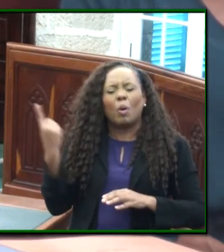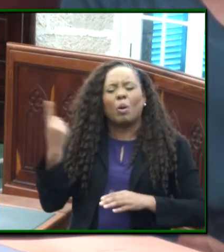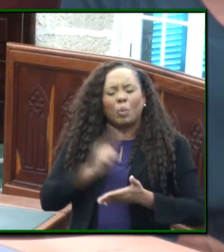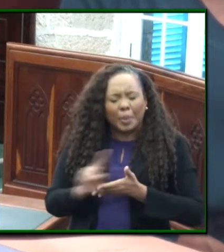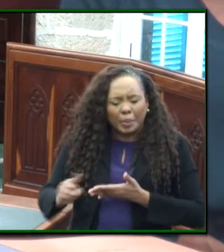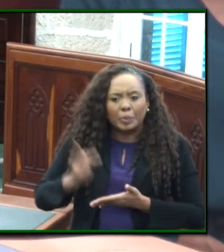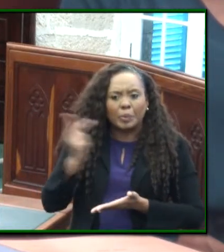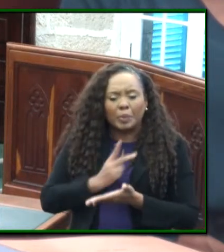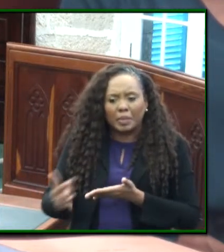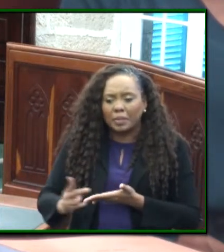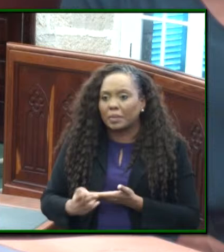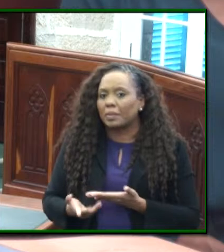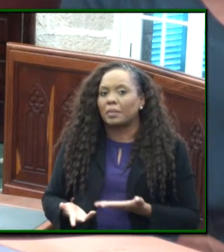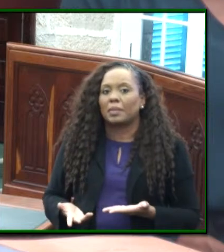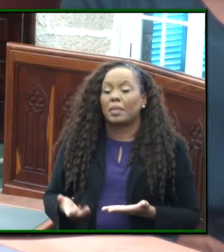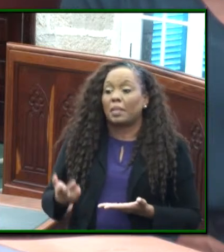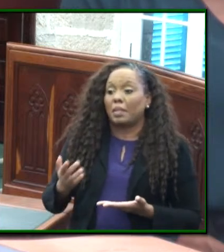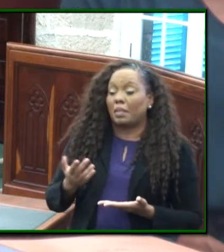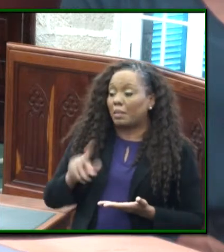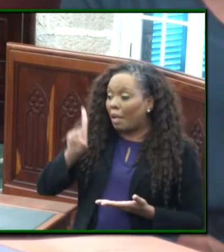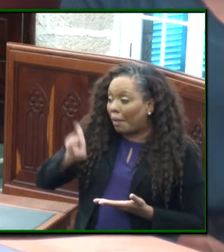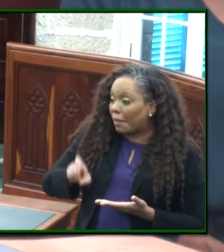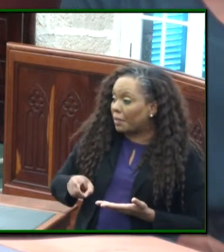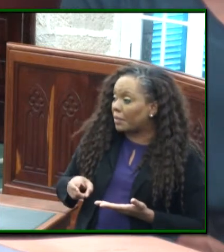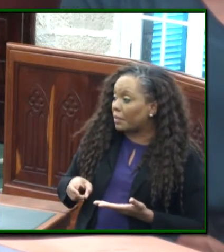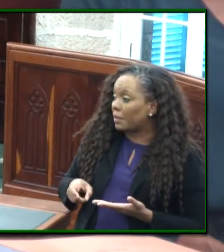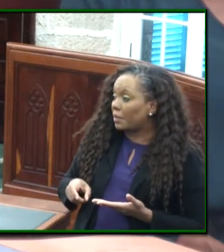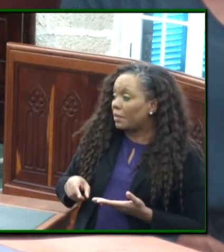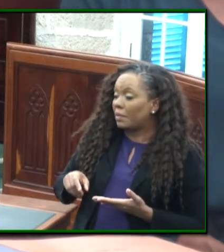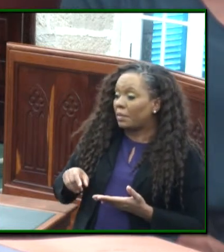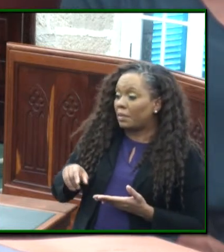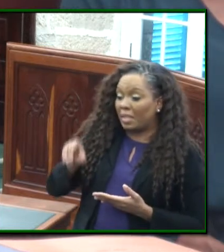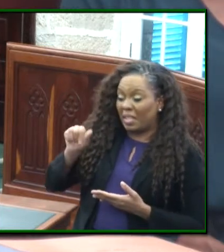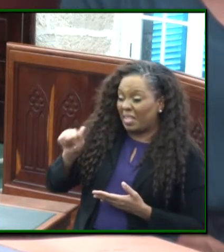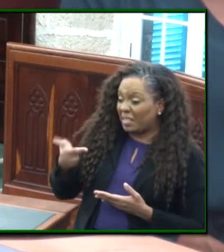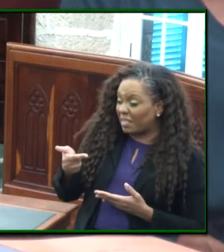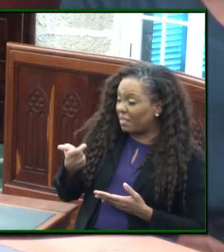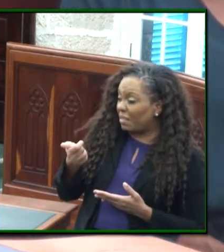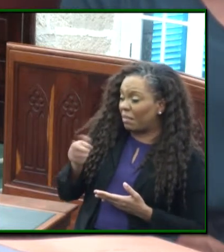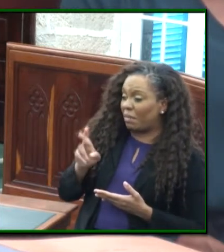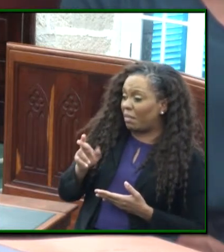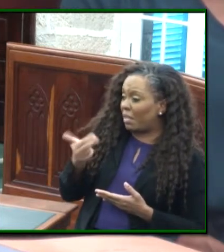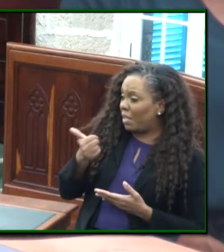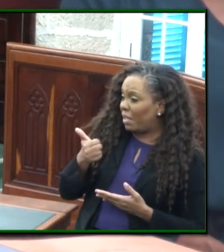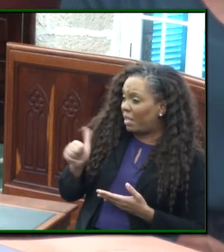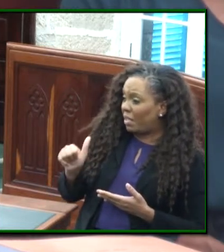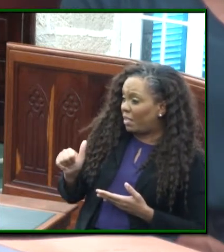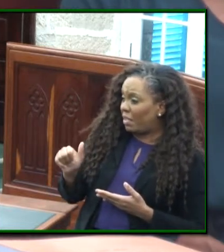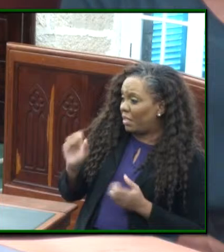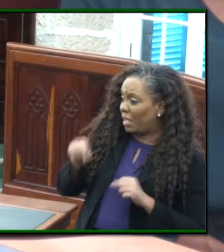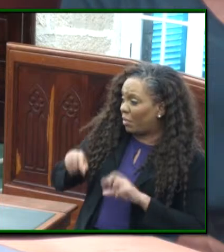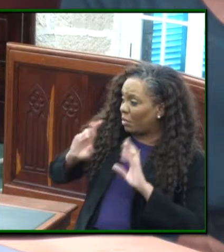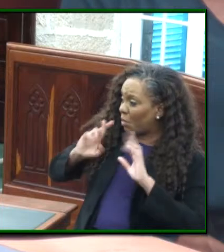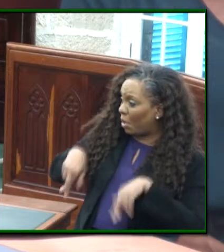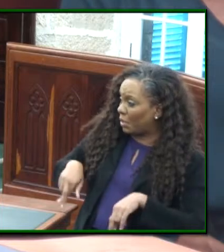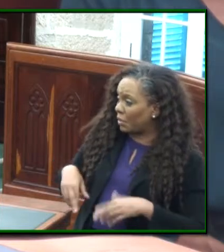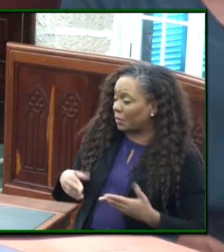the Honourable AG or his officers are free to address any, all, or none. Thank you,